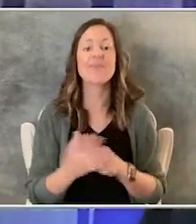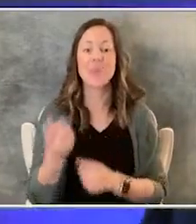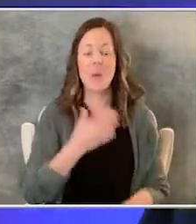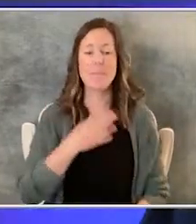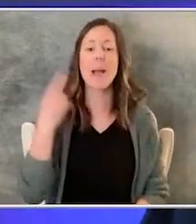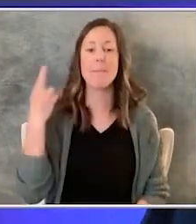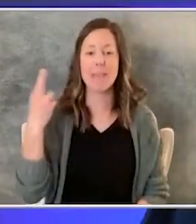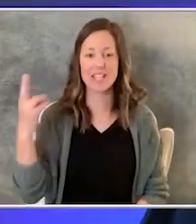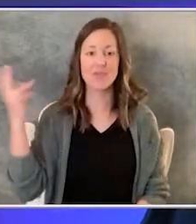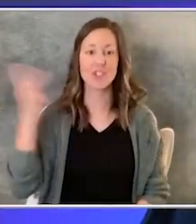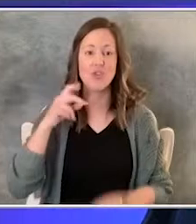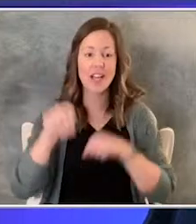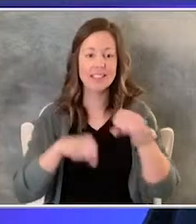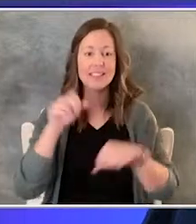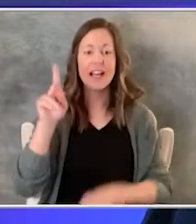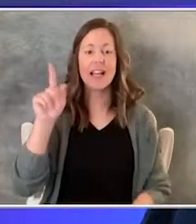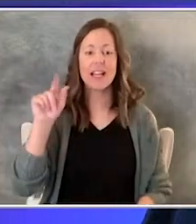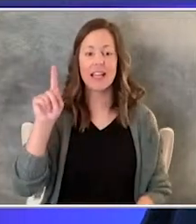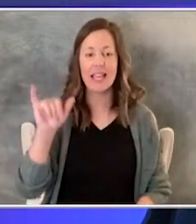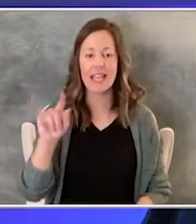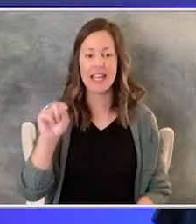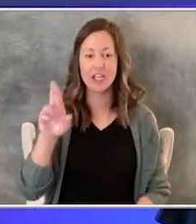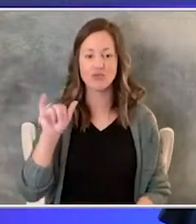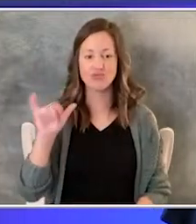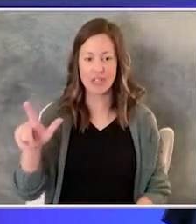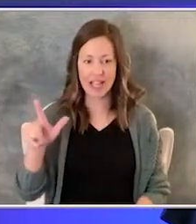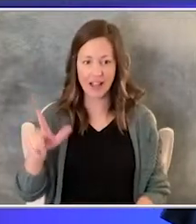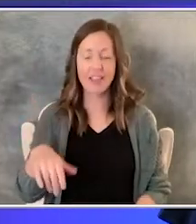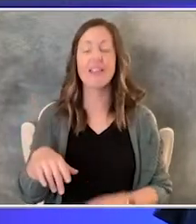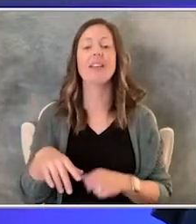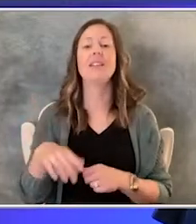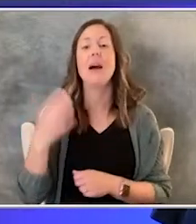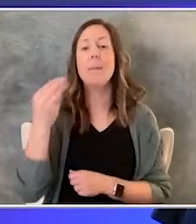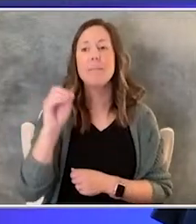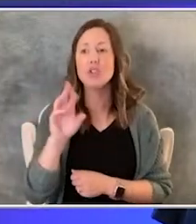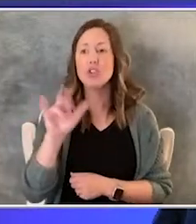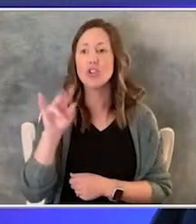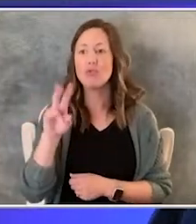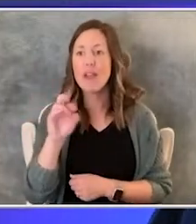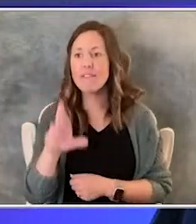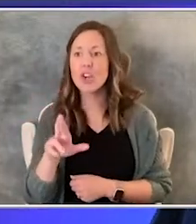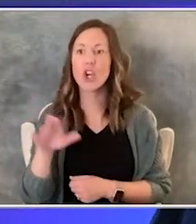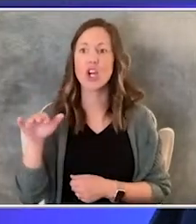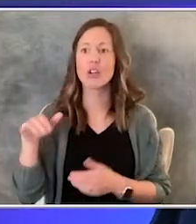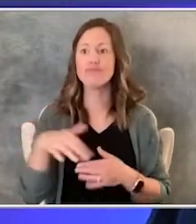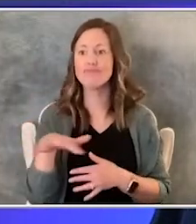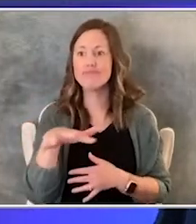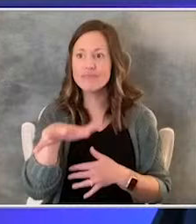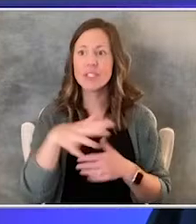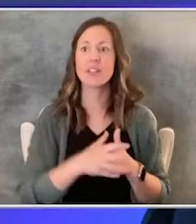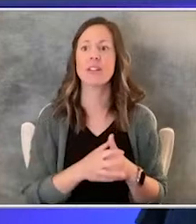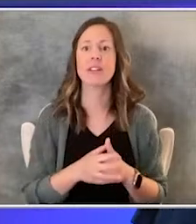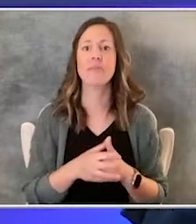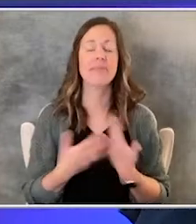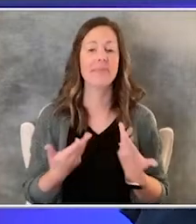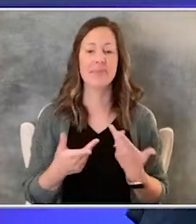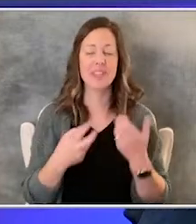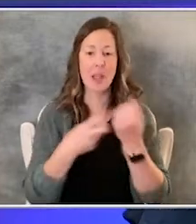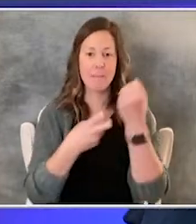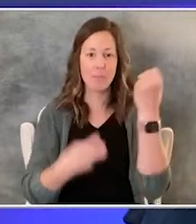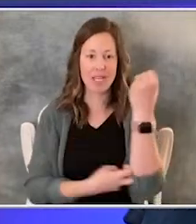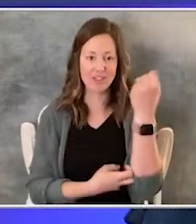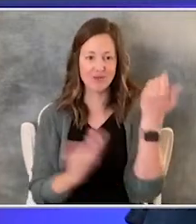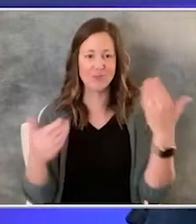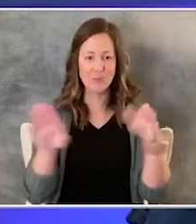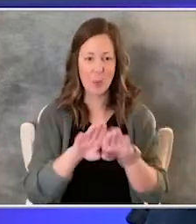know that there are options. And so that's what I wanted to be sure that the message got out,